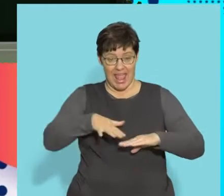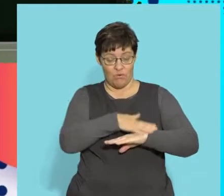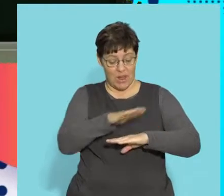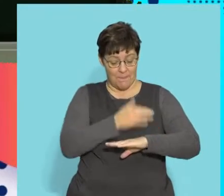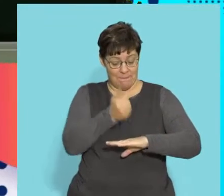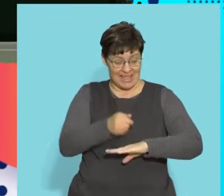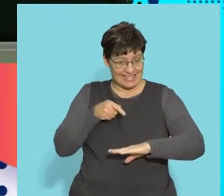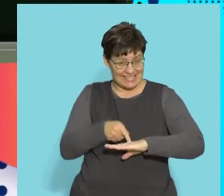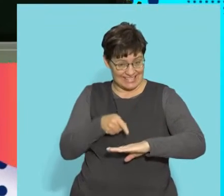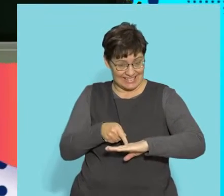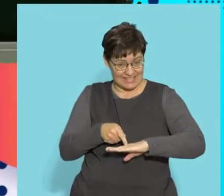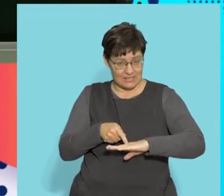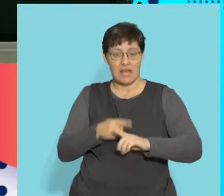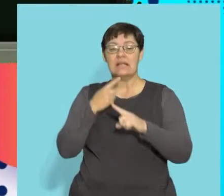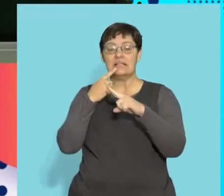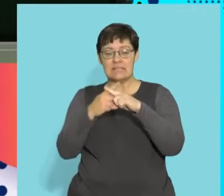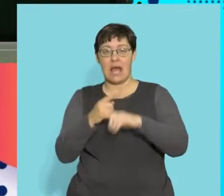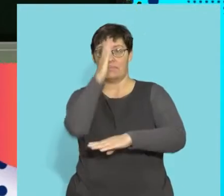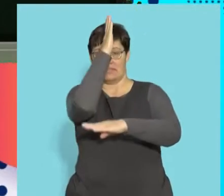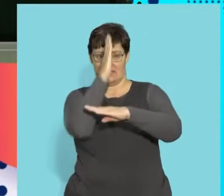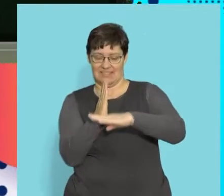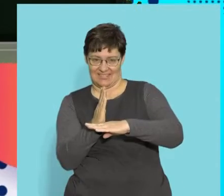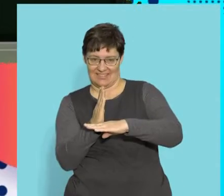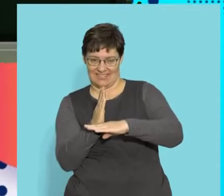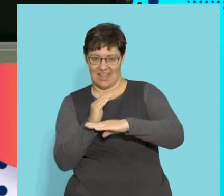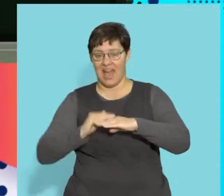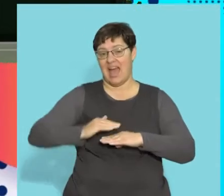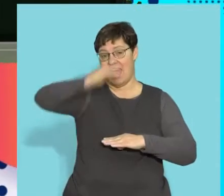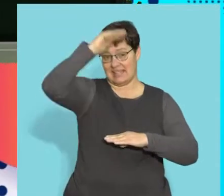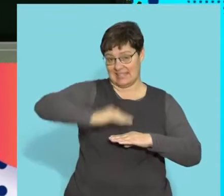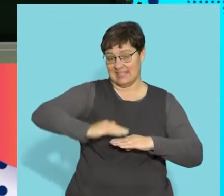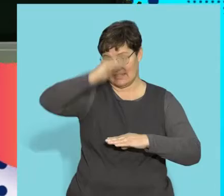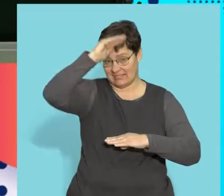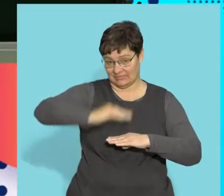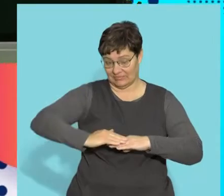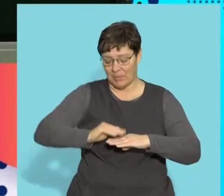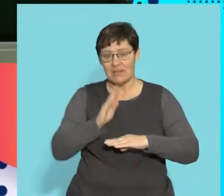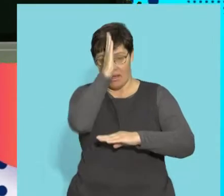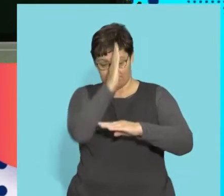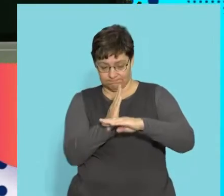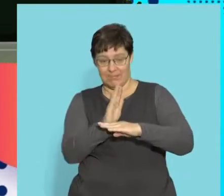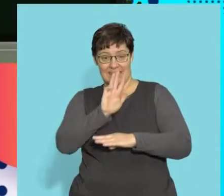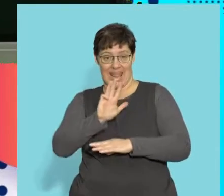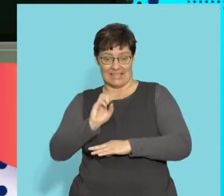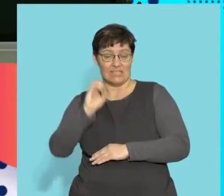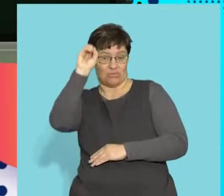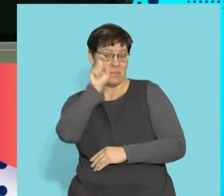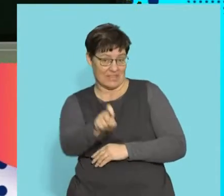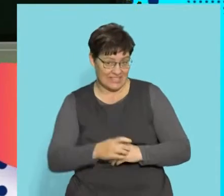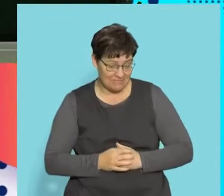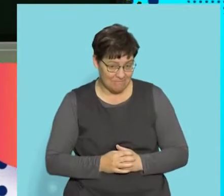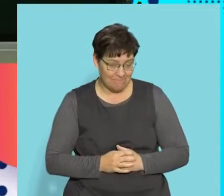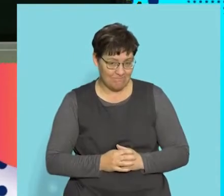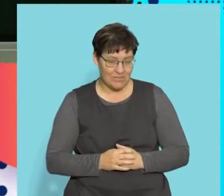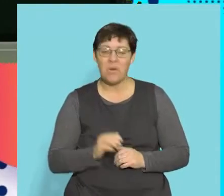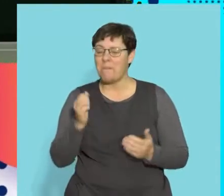area of the base and multiplying the area of the base by the perpendicular height. So